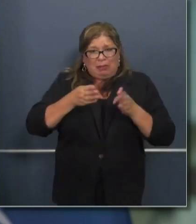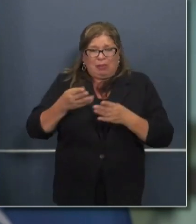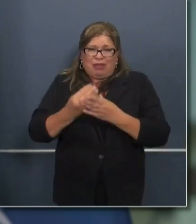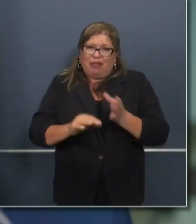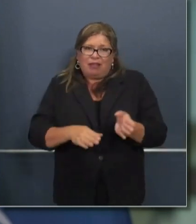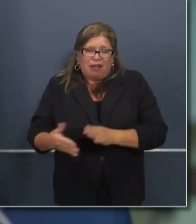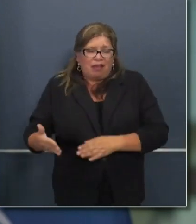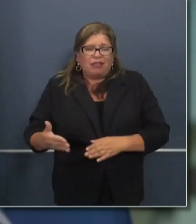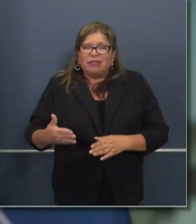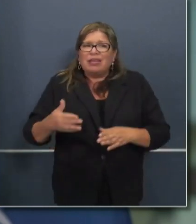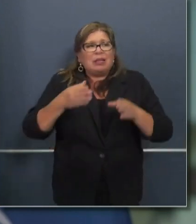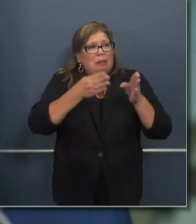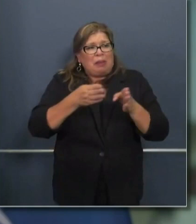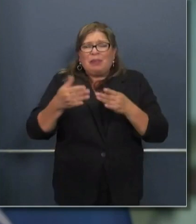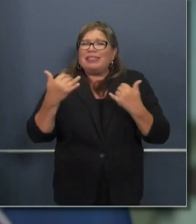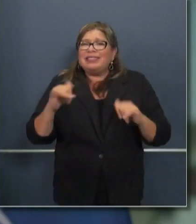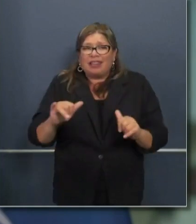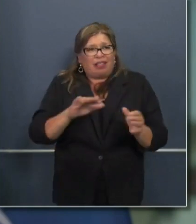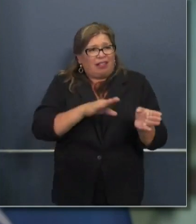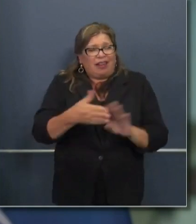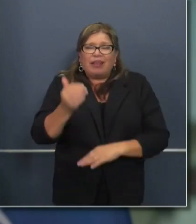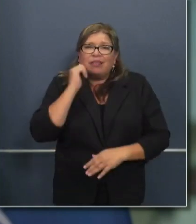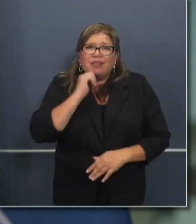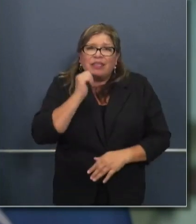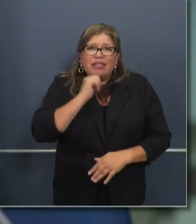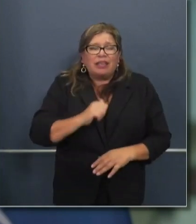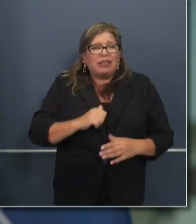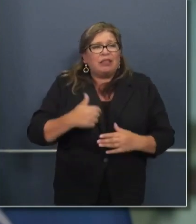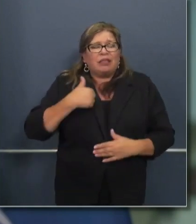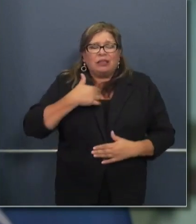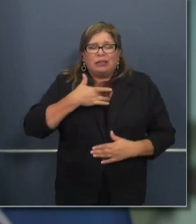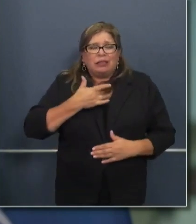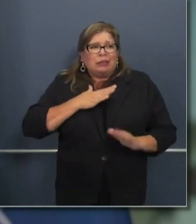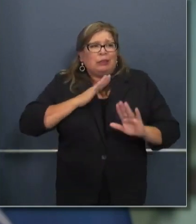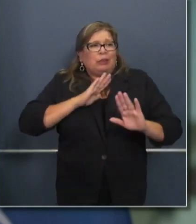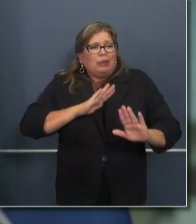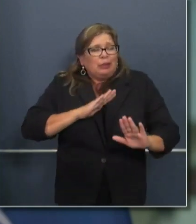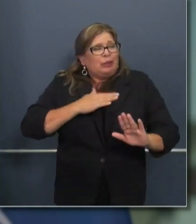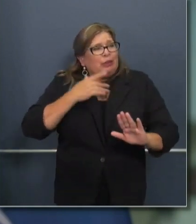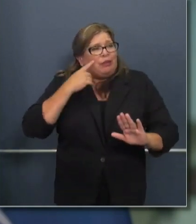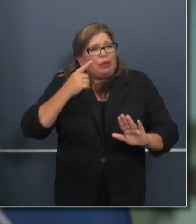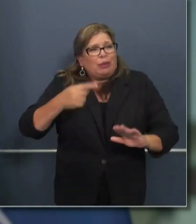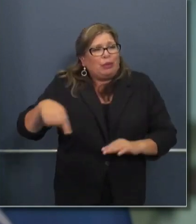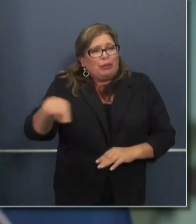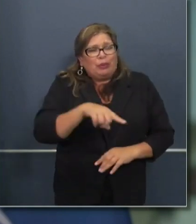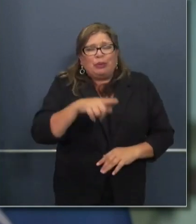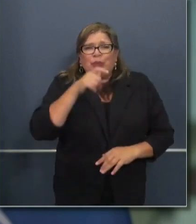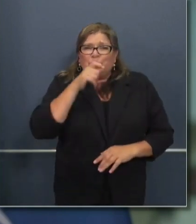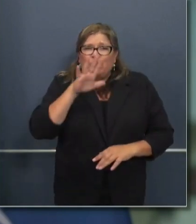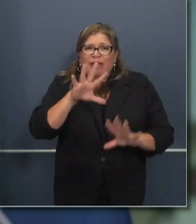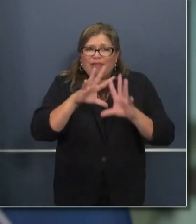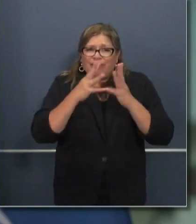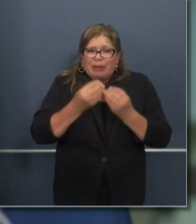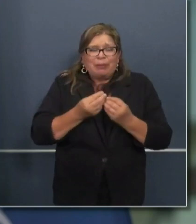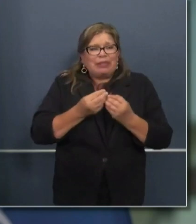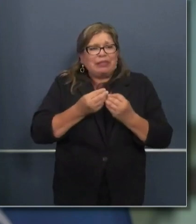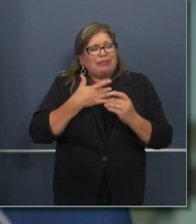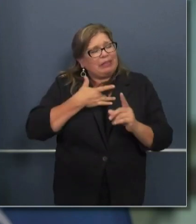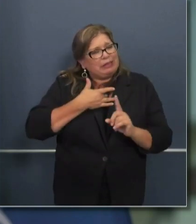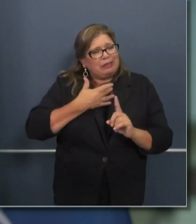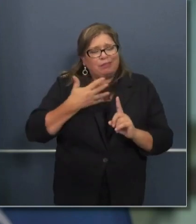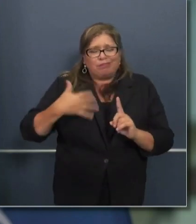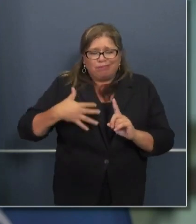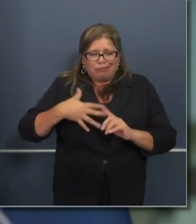families and individuals, obviously, but family members who've been torn asunder because of this pandemic. The hospitalization numbers